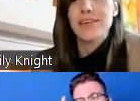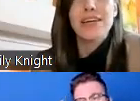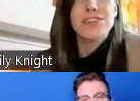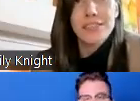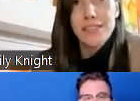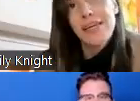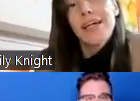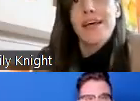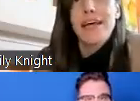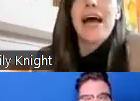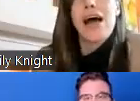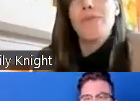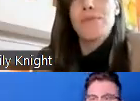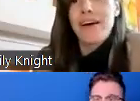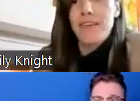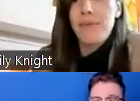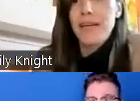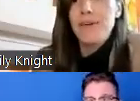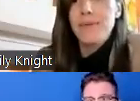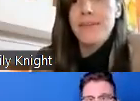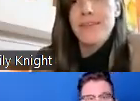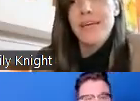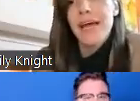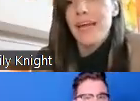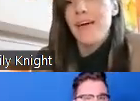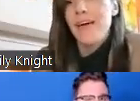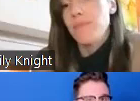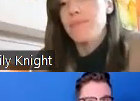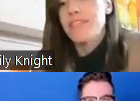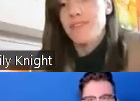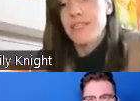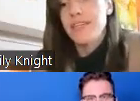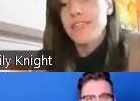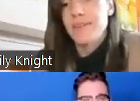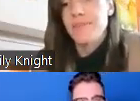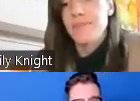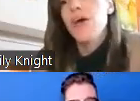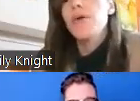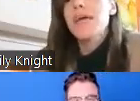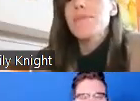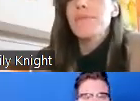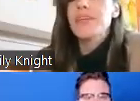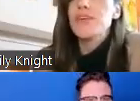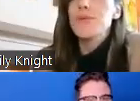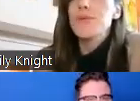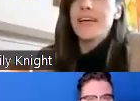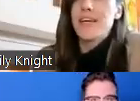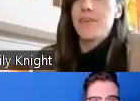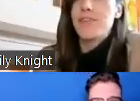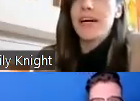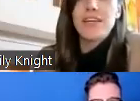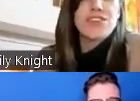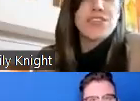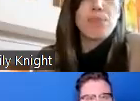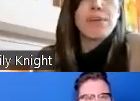and interaction, like how we process body movements and how that might be different in autism, we may be able to use that type